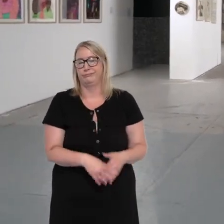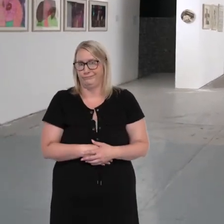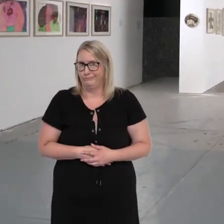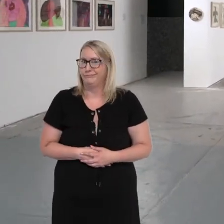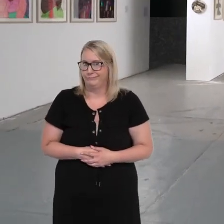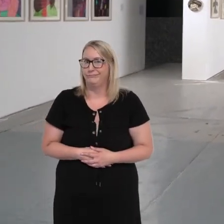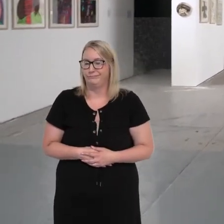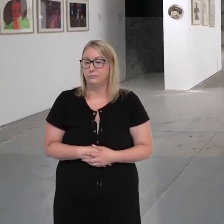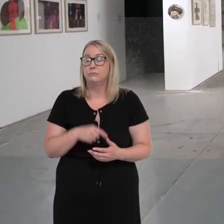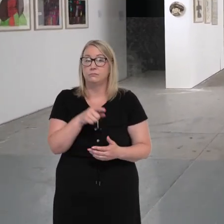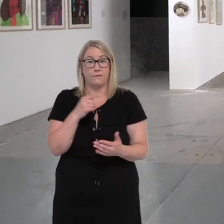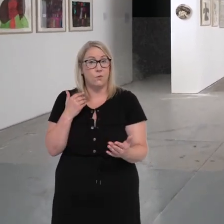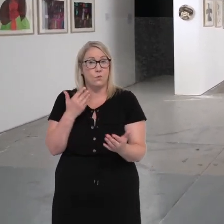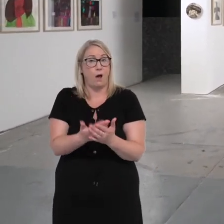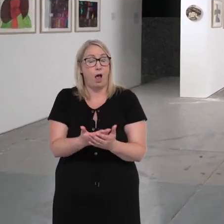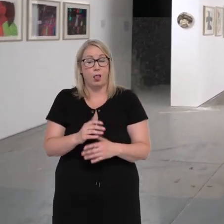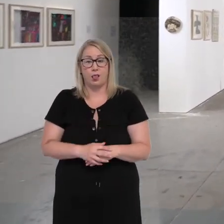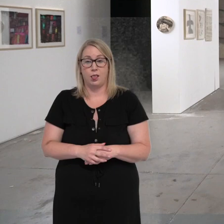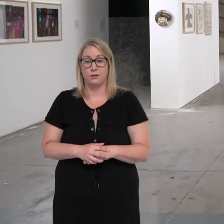quite a long while, and he produced this